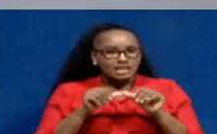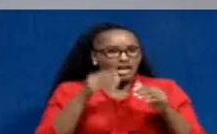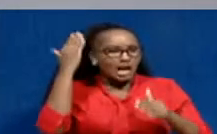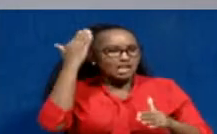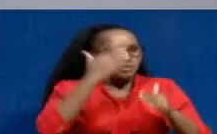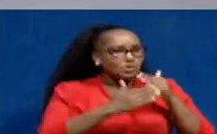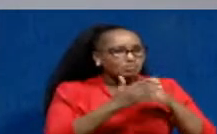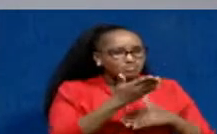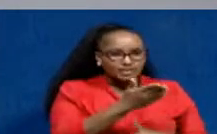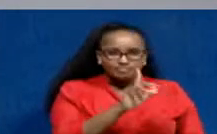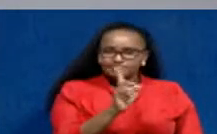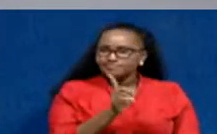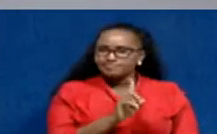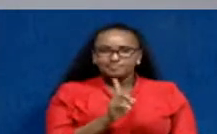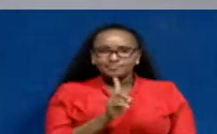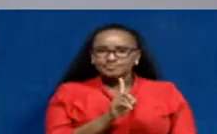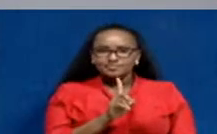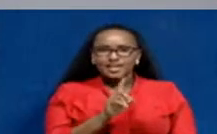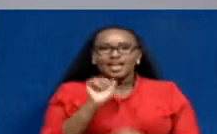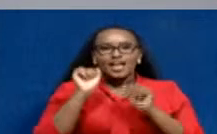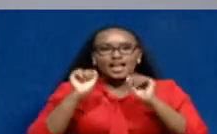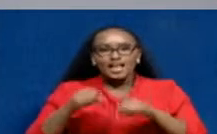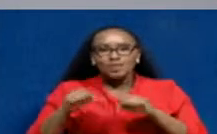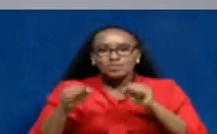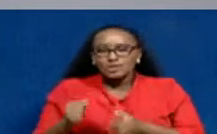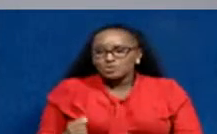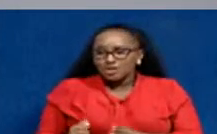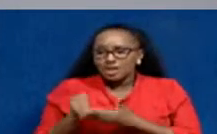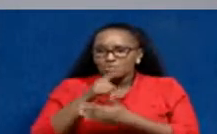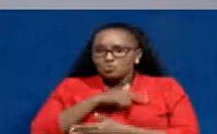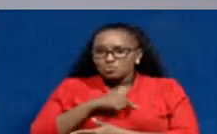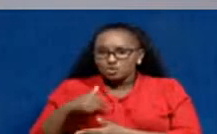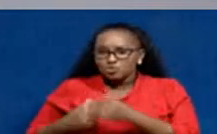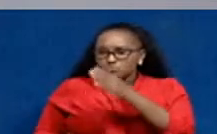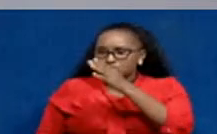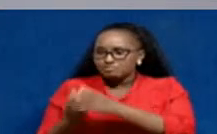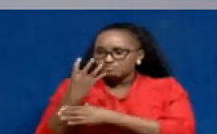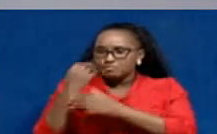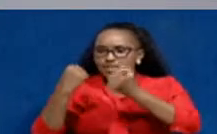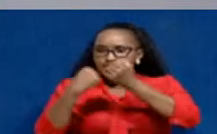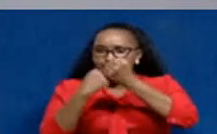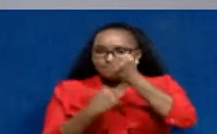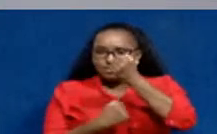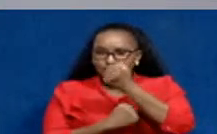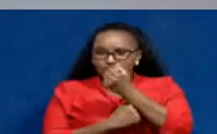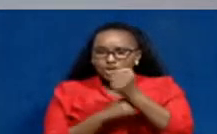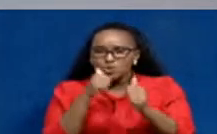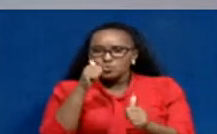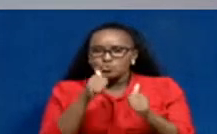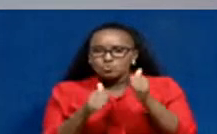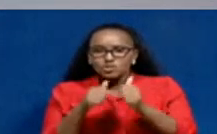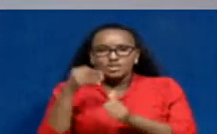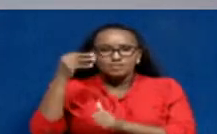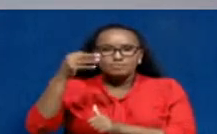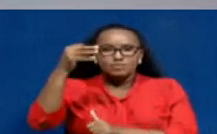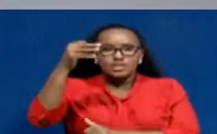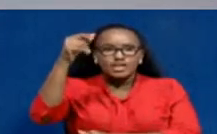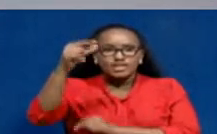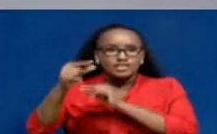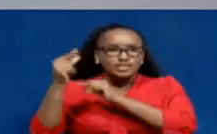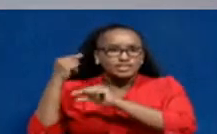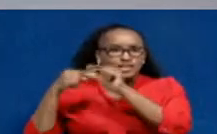stop there. He helped us lay the foundation upon which future